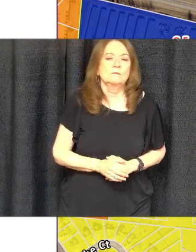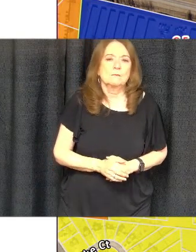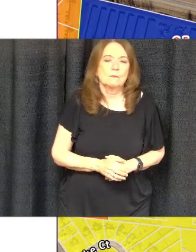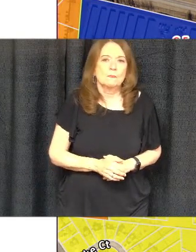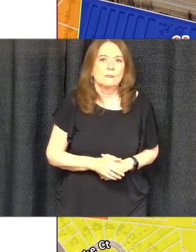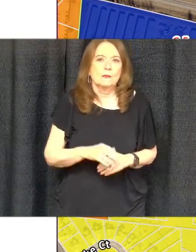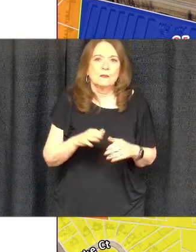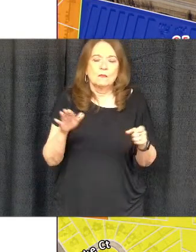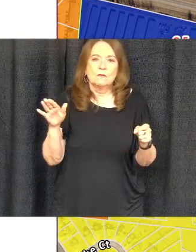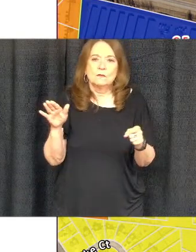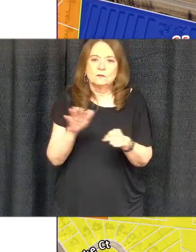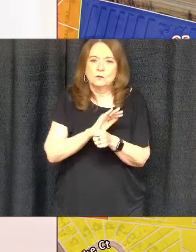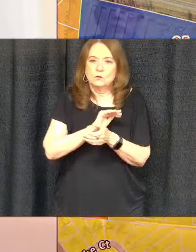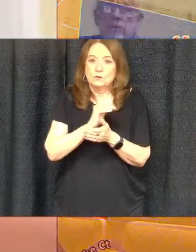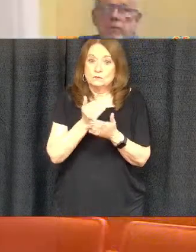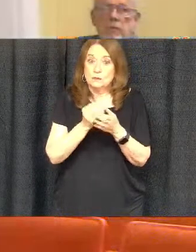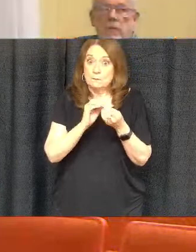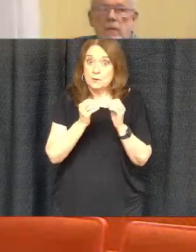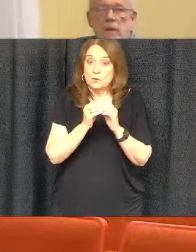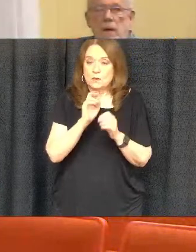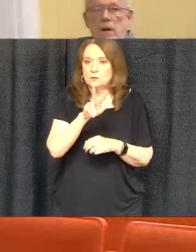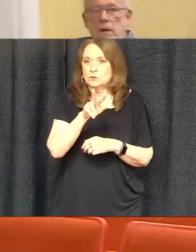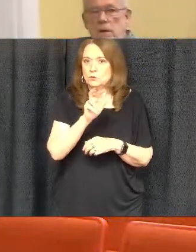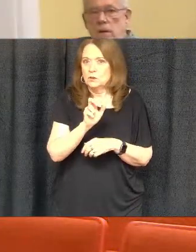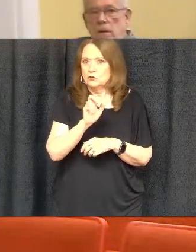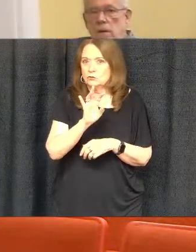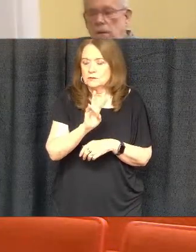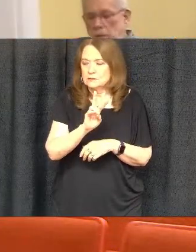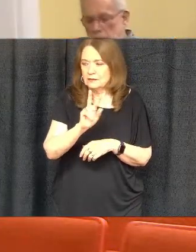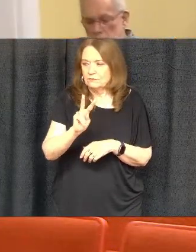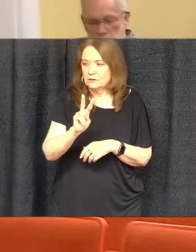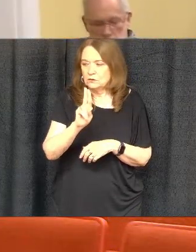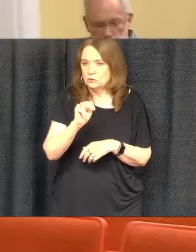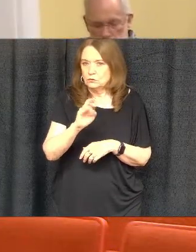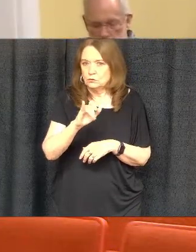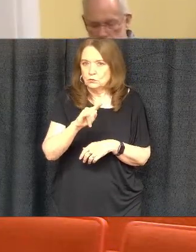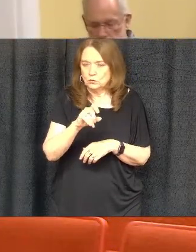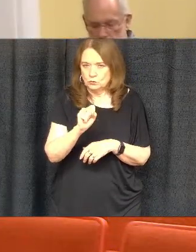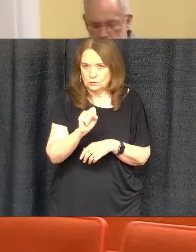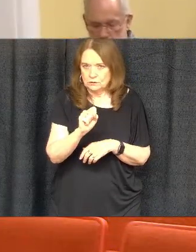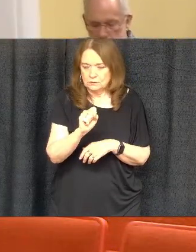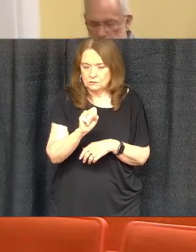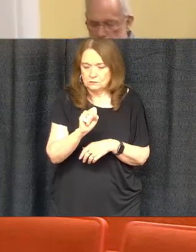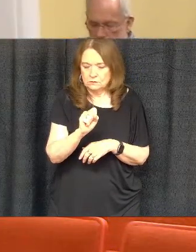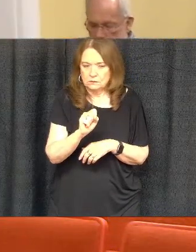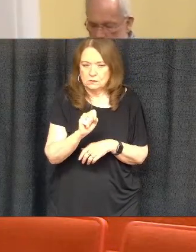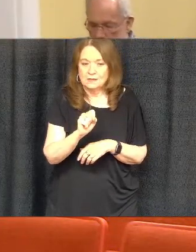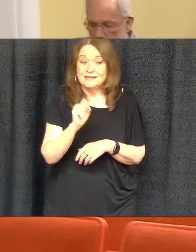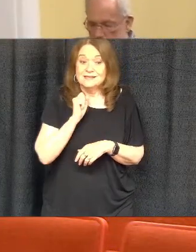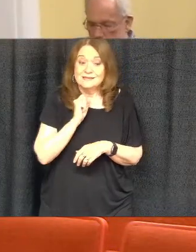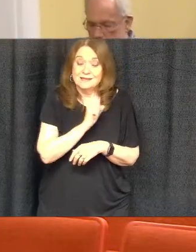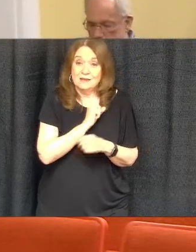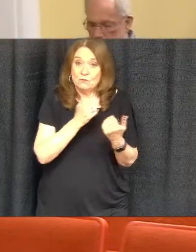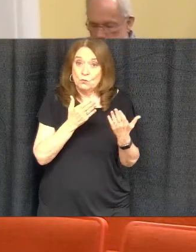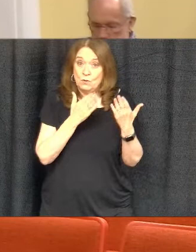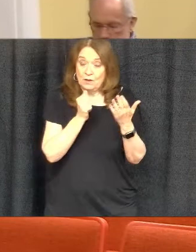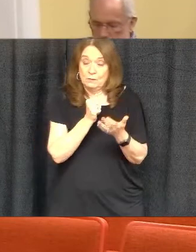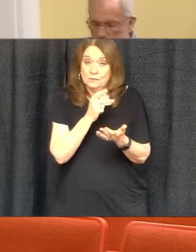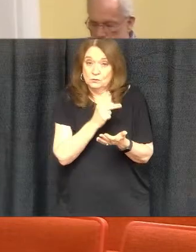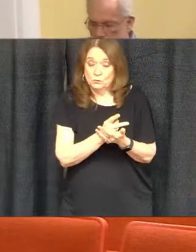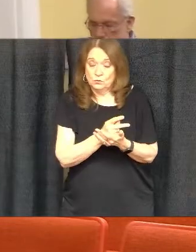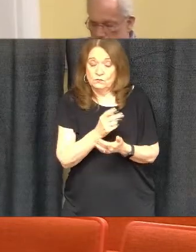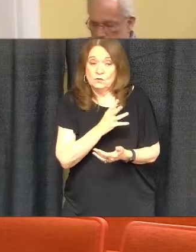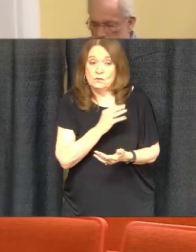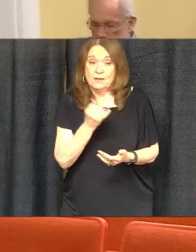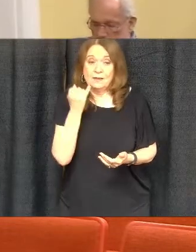The total amount of units involved in this is 372. I'll give you the breakdown here in a moment. Staff does recommend approval, and